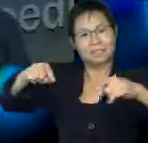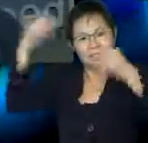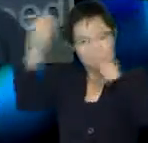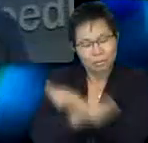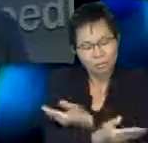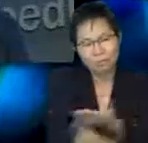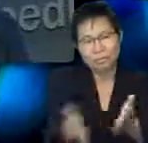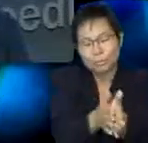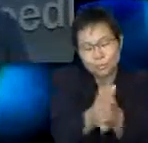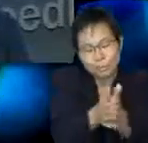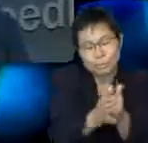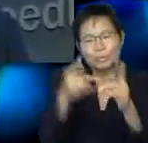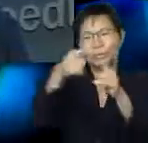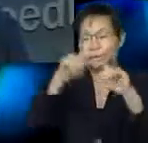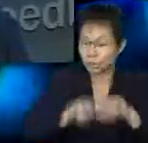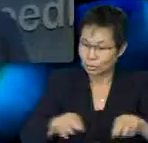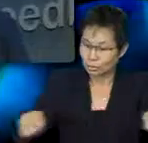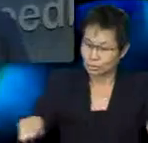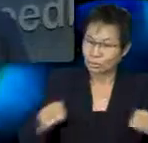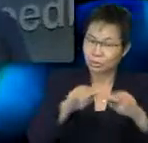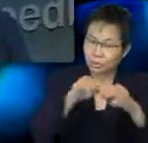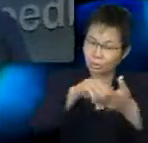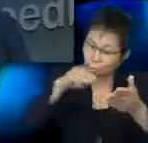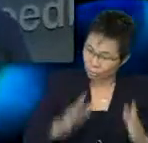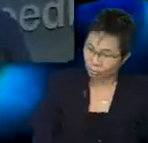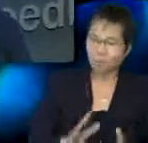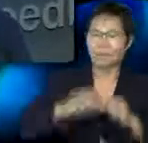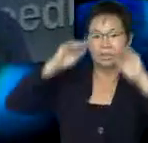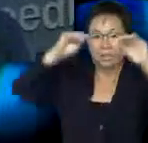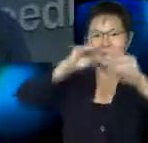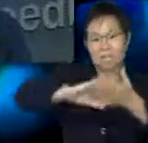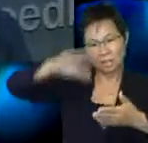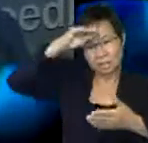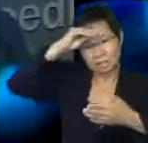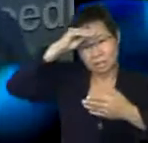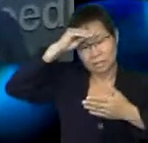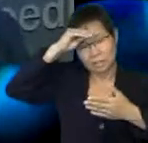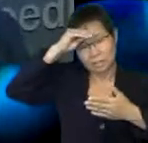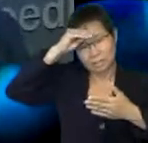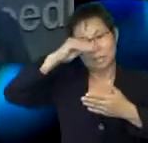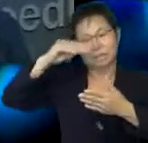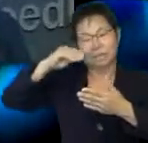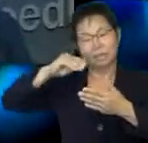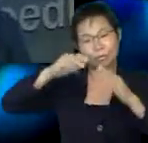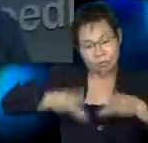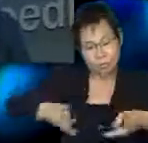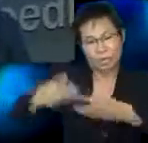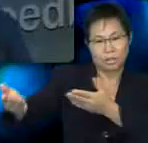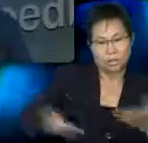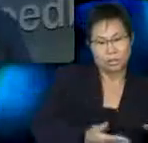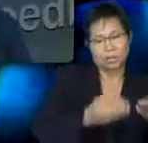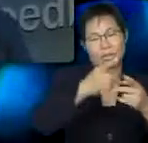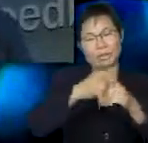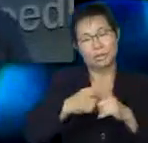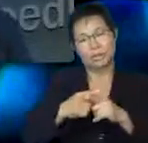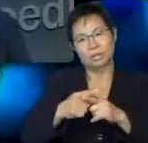this enthusiasm to her students. The teaching-learning stance that she carries